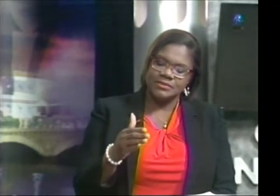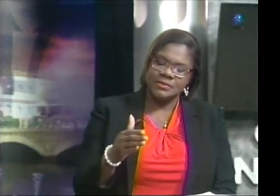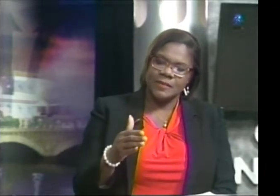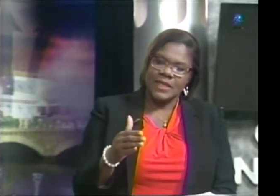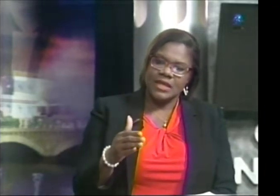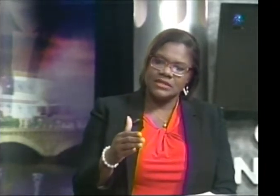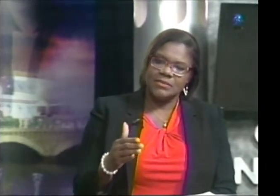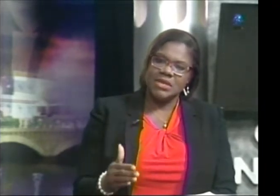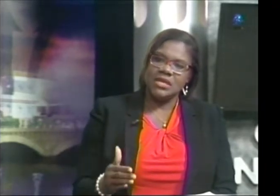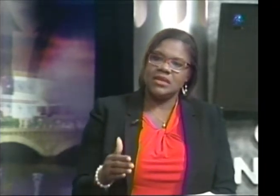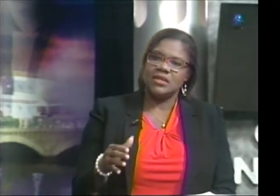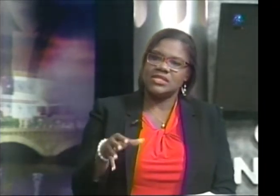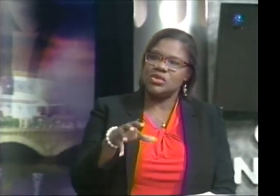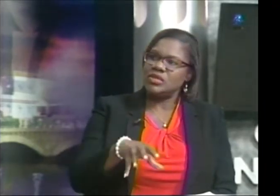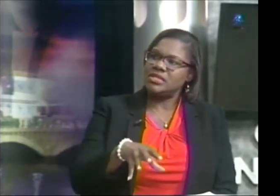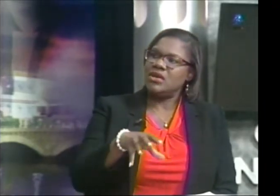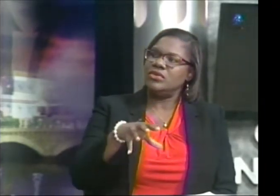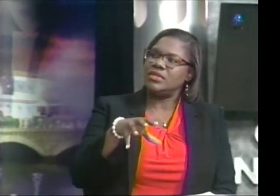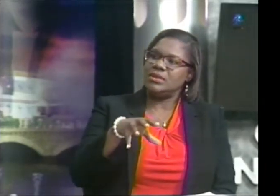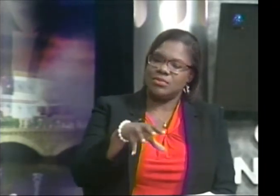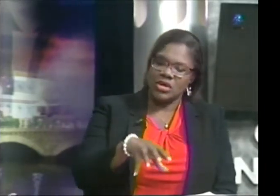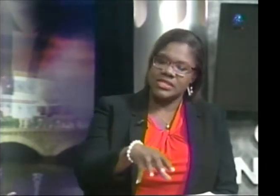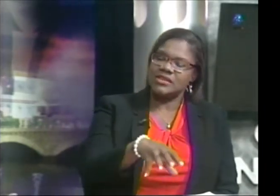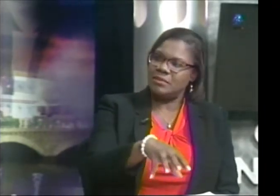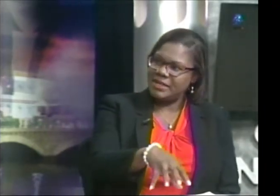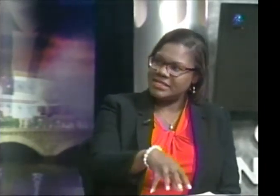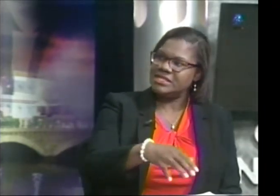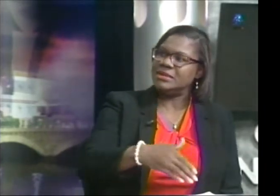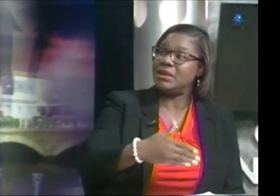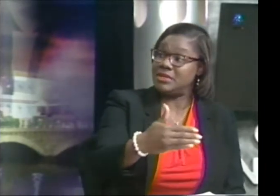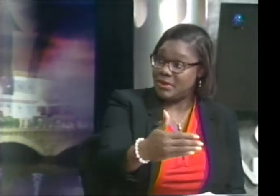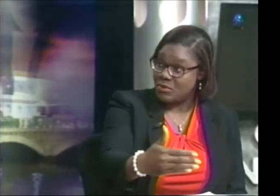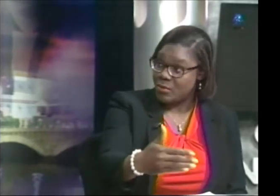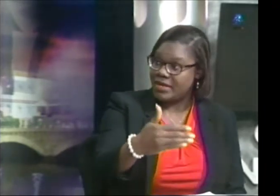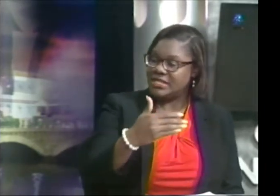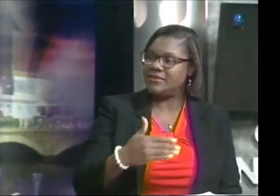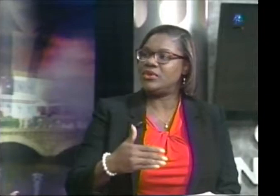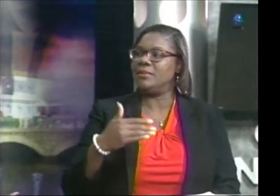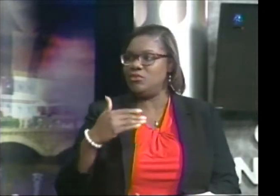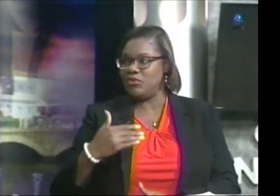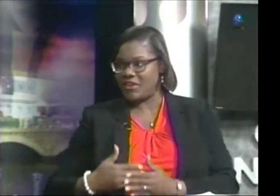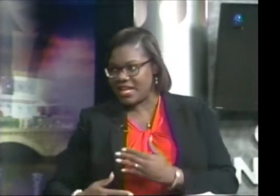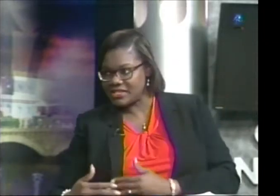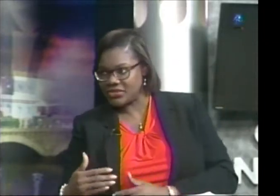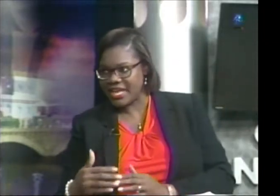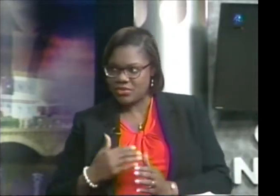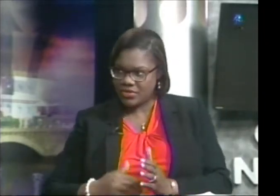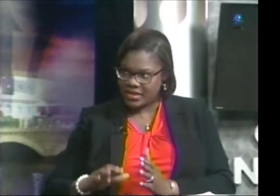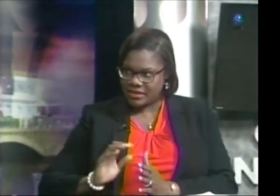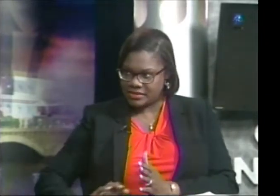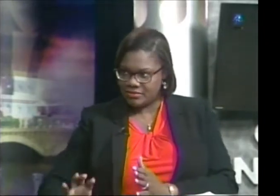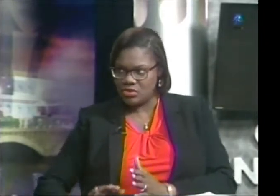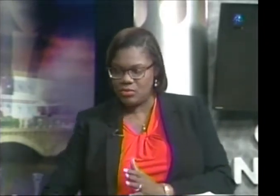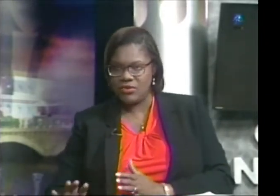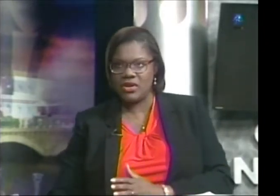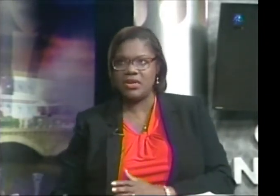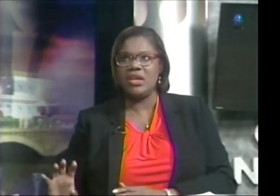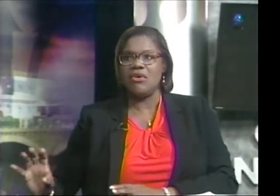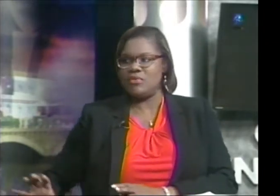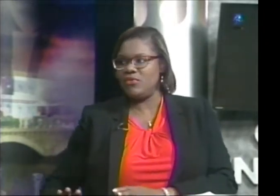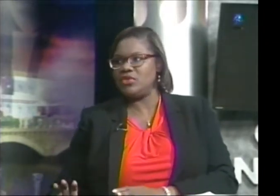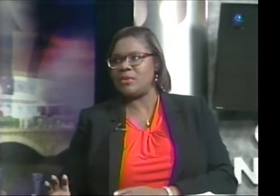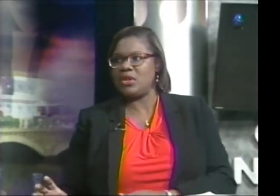Business, to me, slows down the process of a business to be able to make more money. Because if you can move faster and get your things, moving